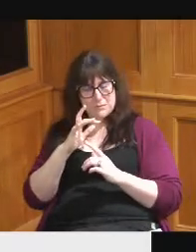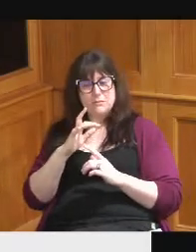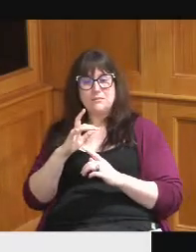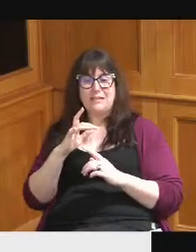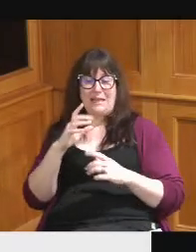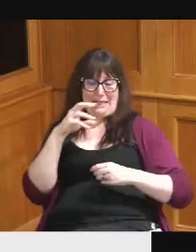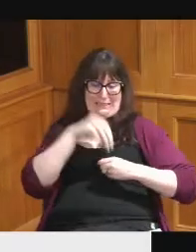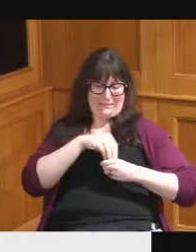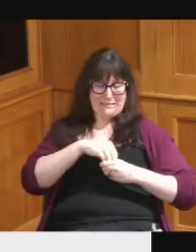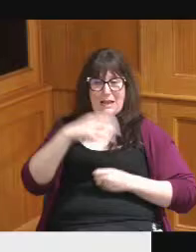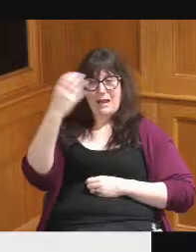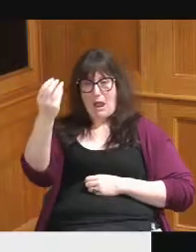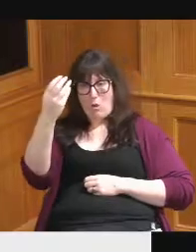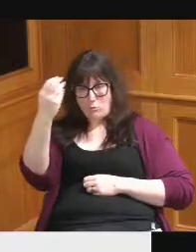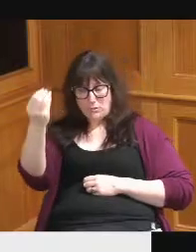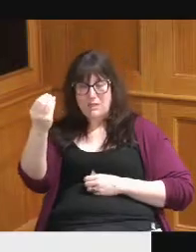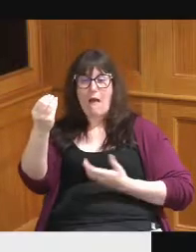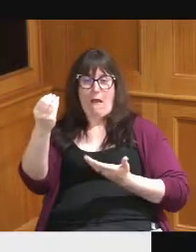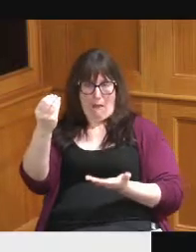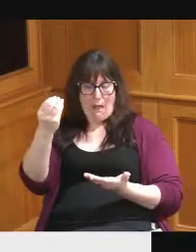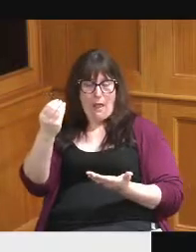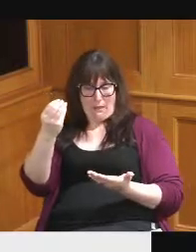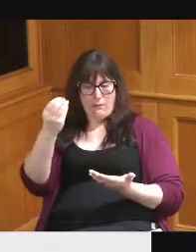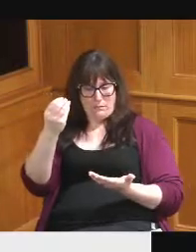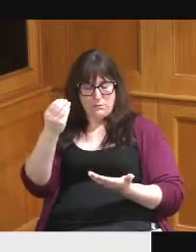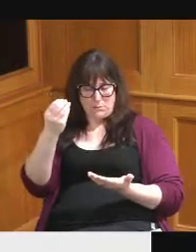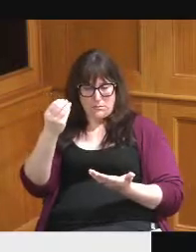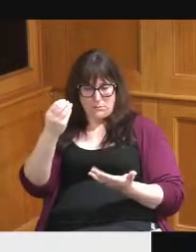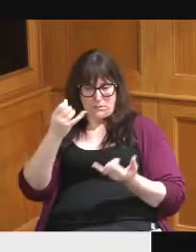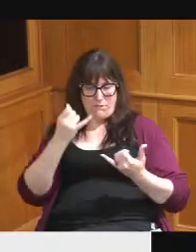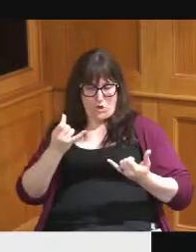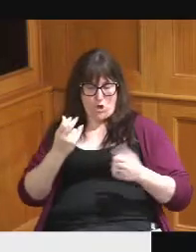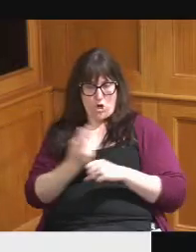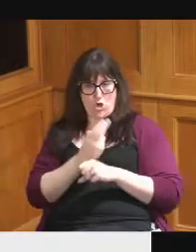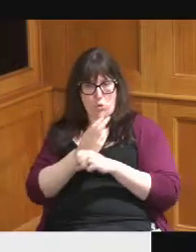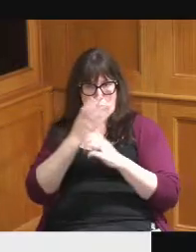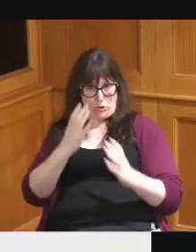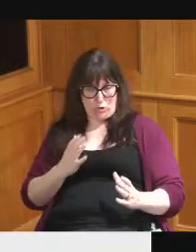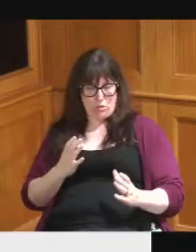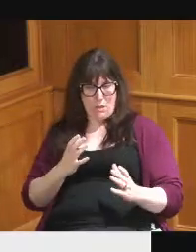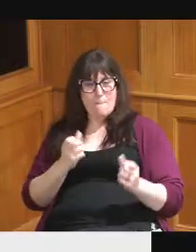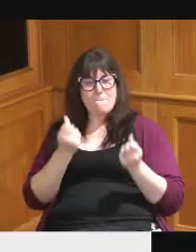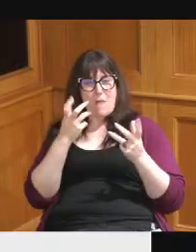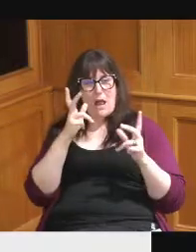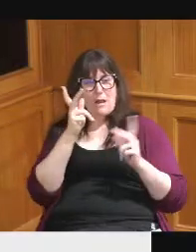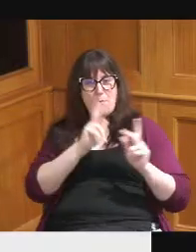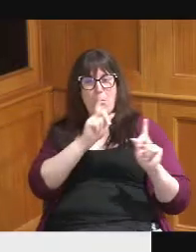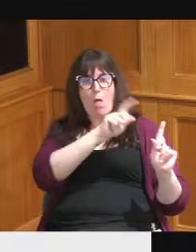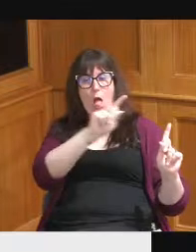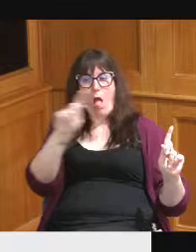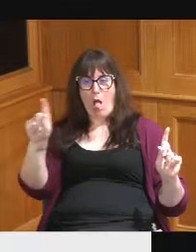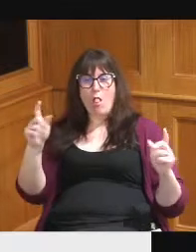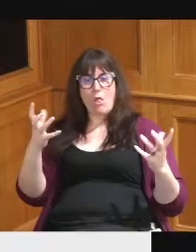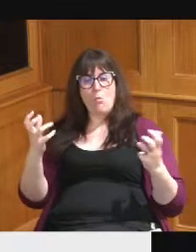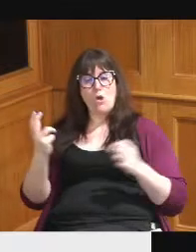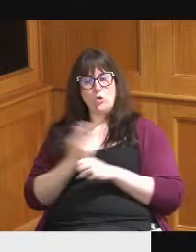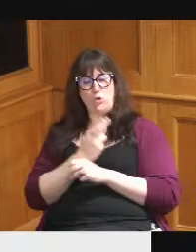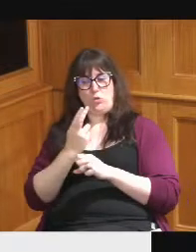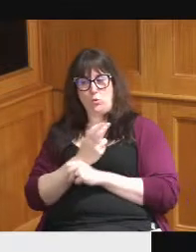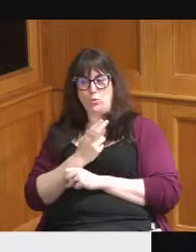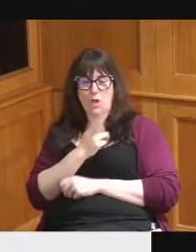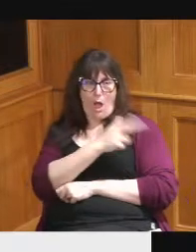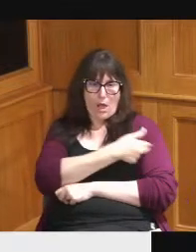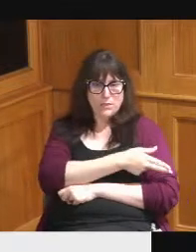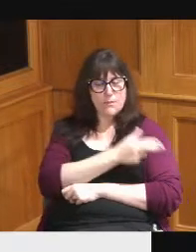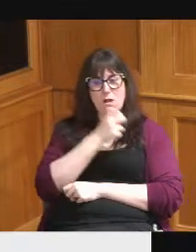and outside of the current users, and importantly, engaging non-hospital